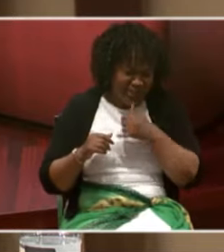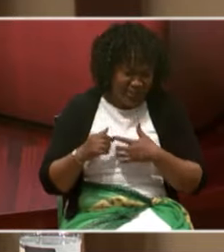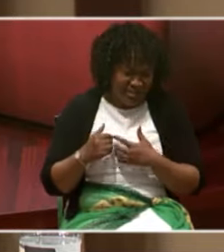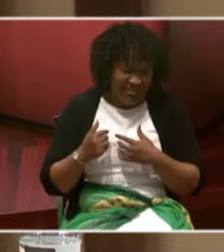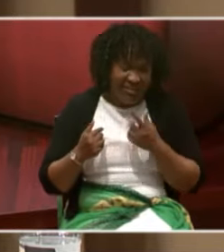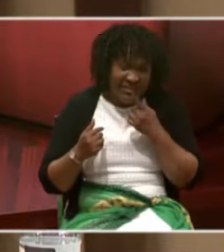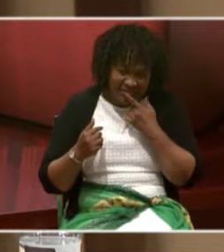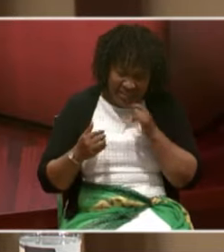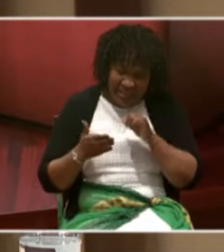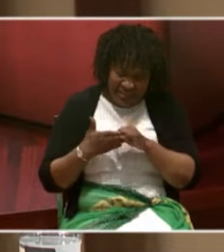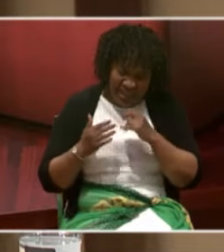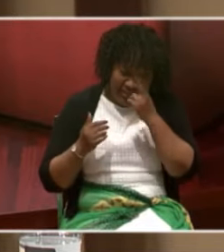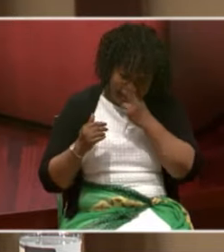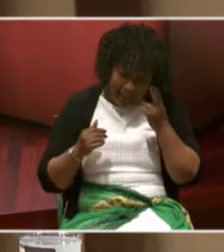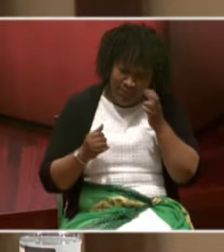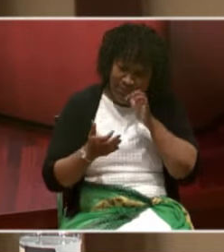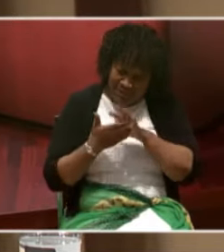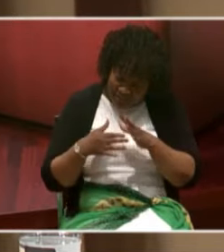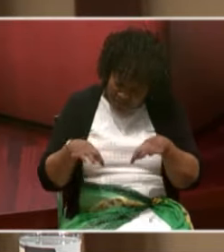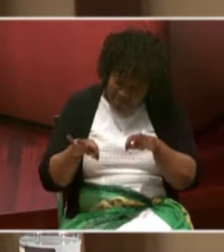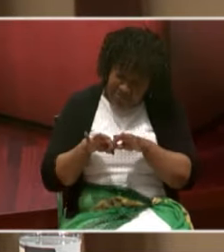finishing high school in